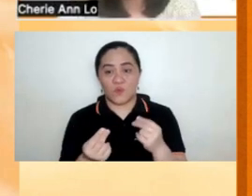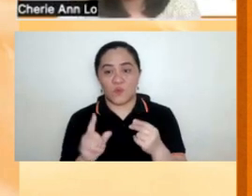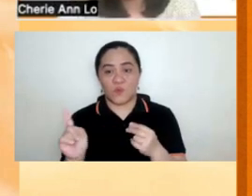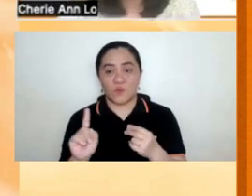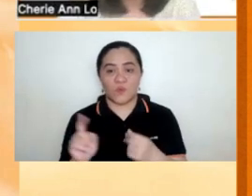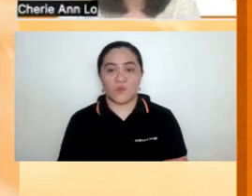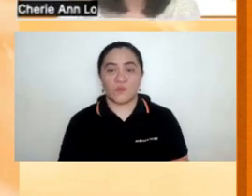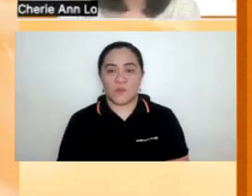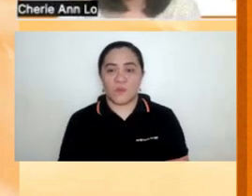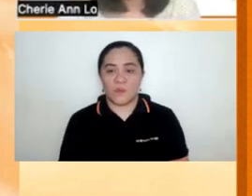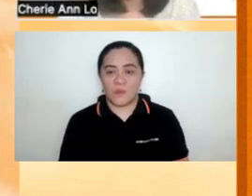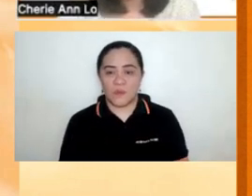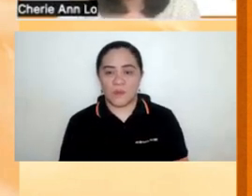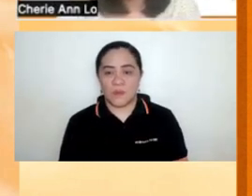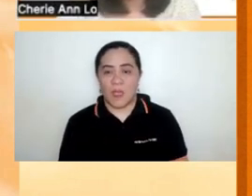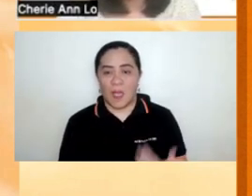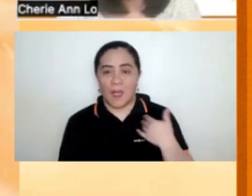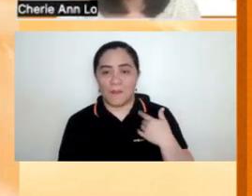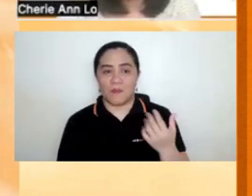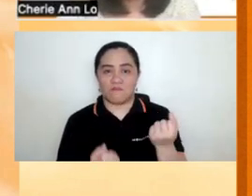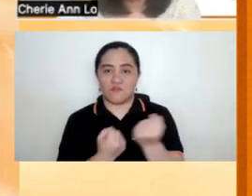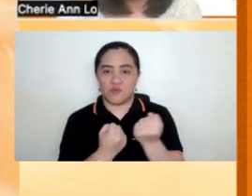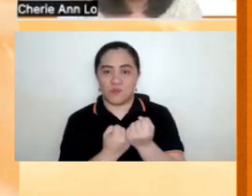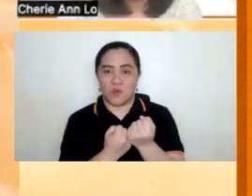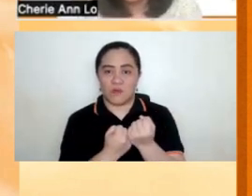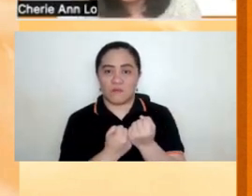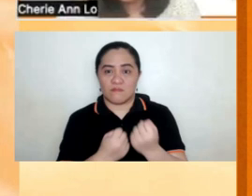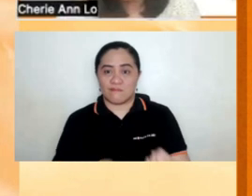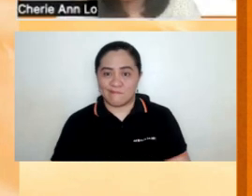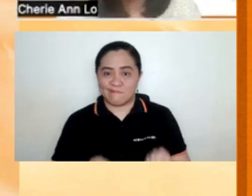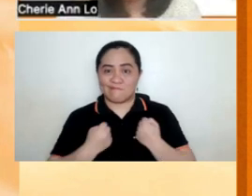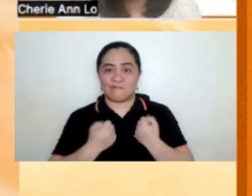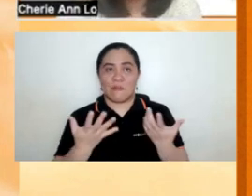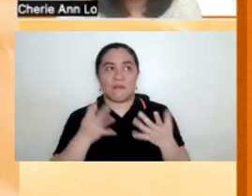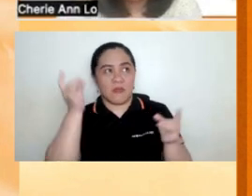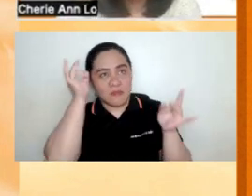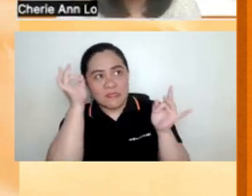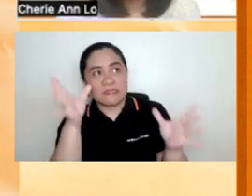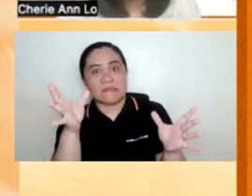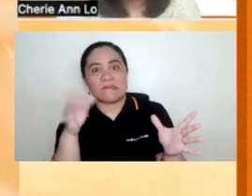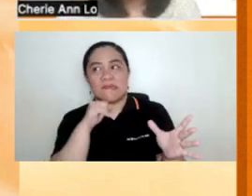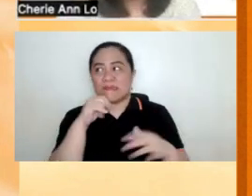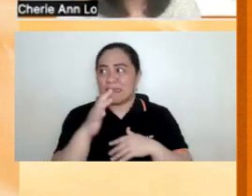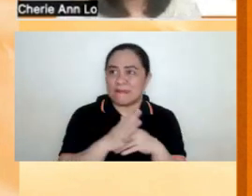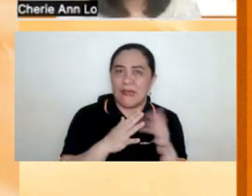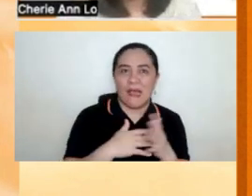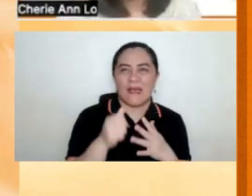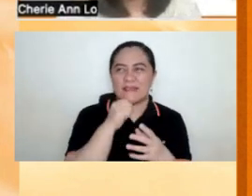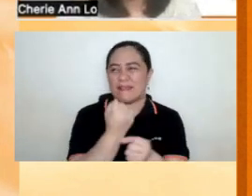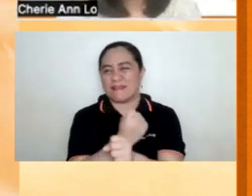that launches us into survival mode. No? So when something is a threat or we feel unsafe,